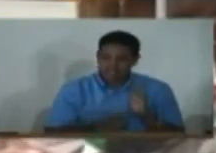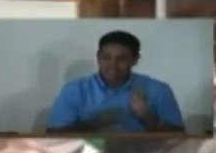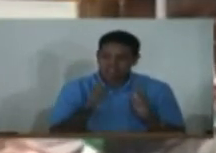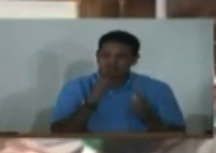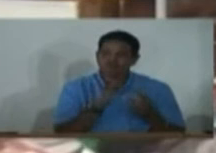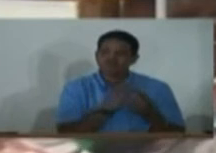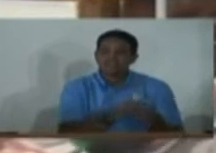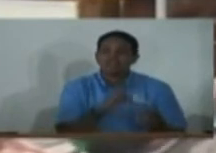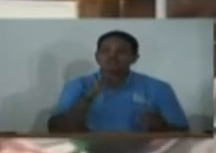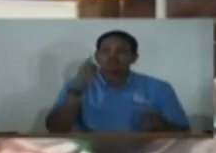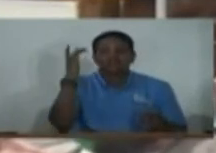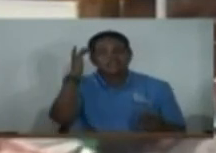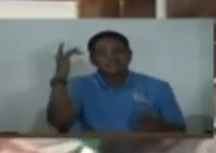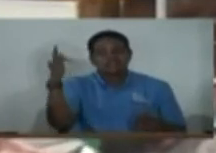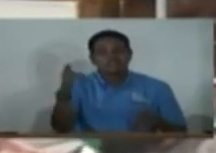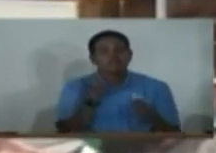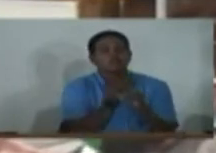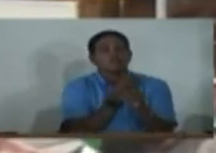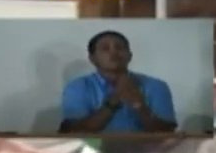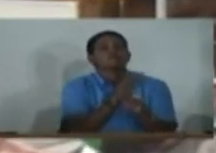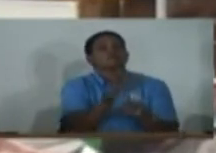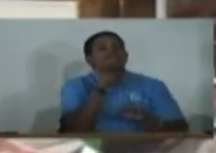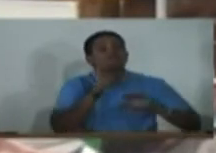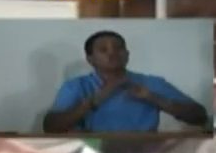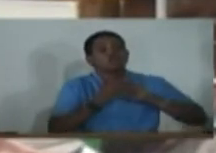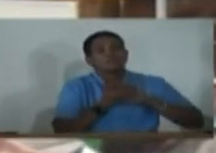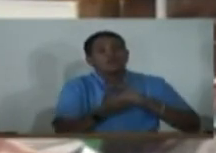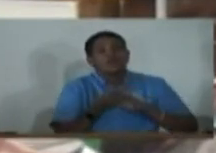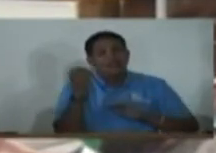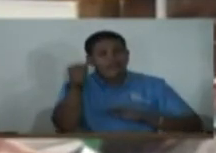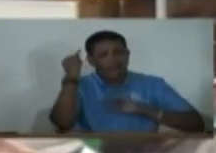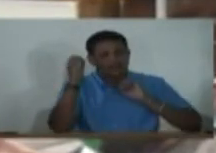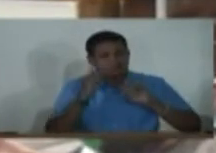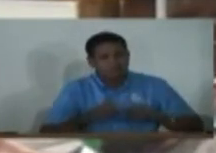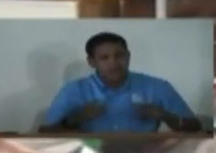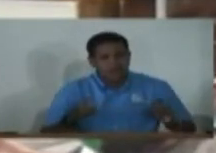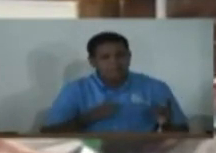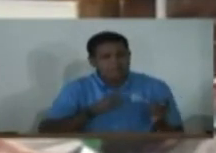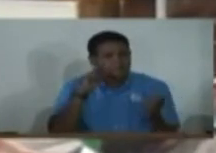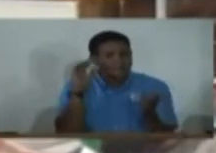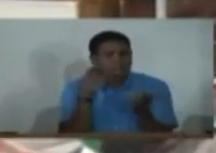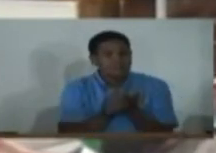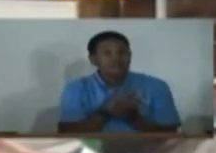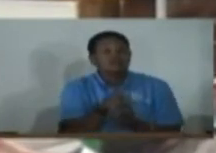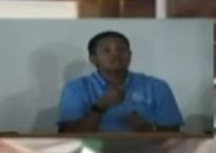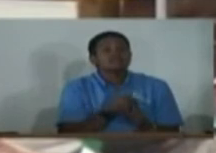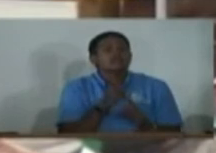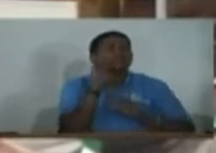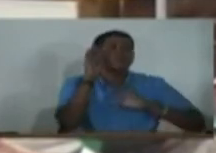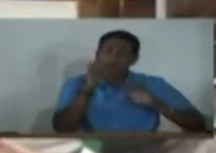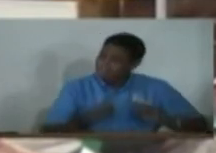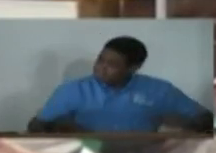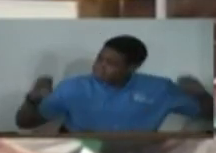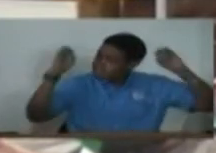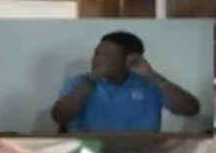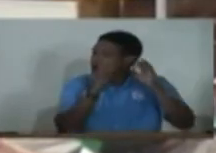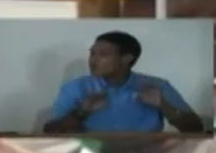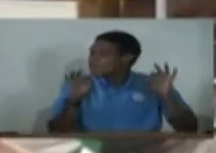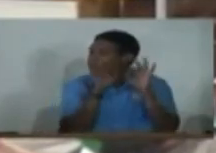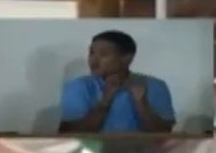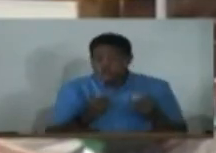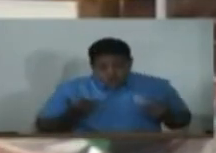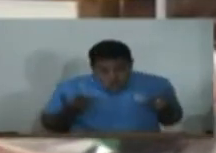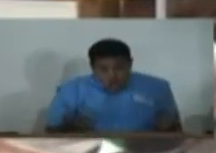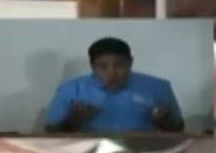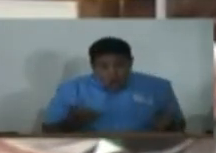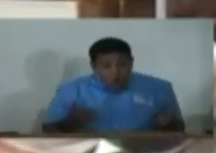relate to the intellectual property regime for our country. I believe that it is going to be even more important now